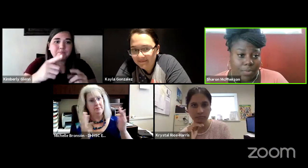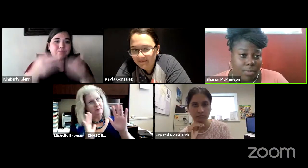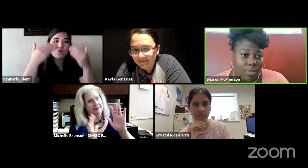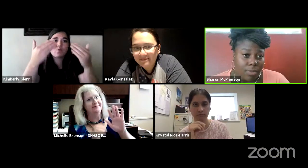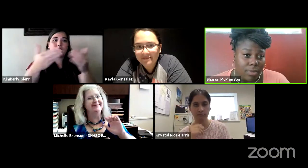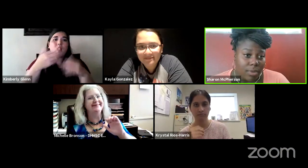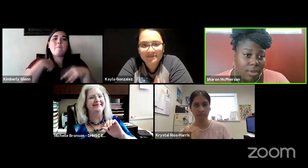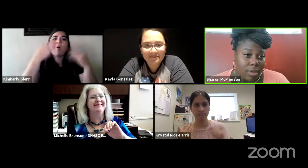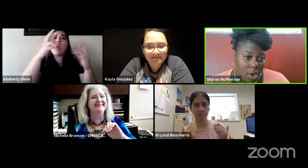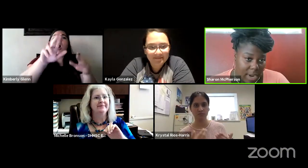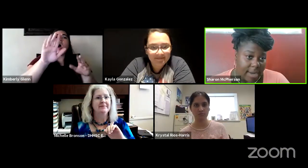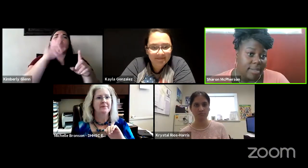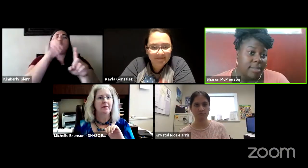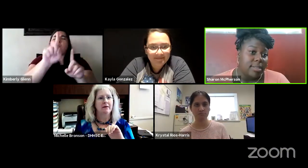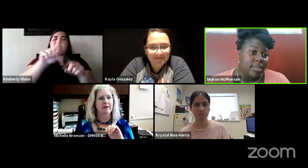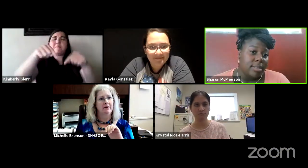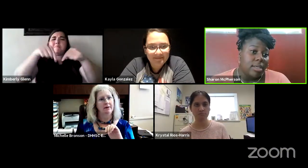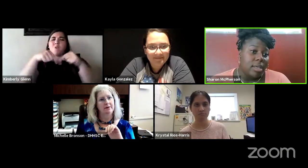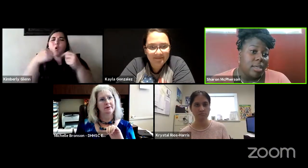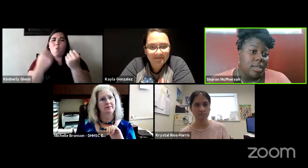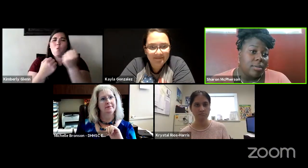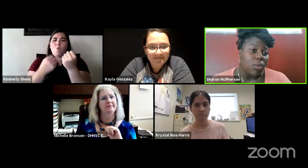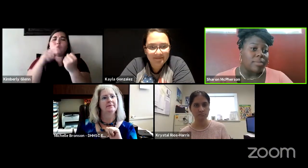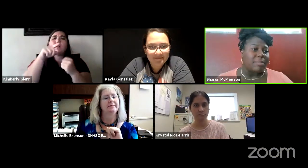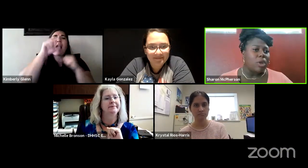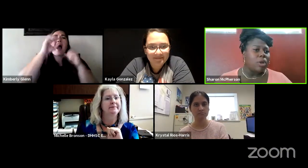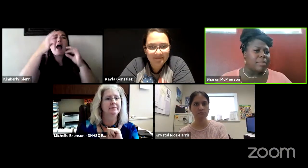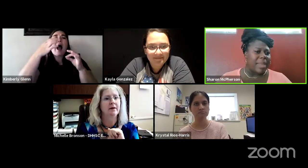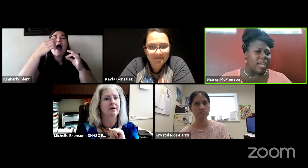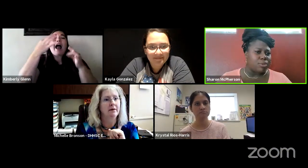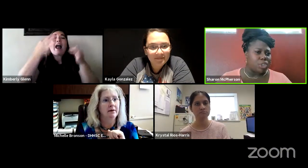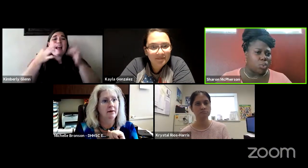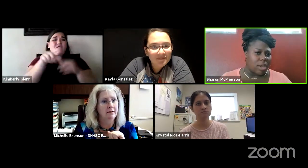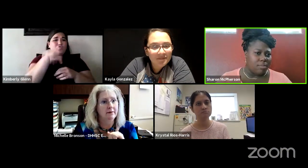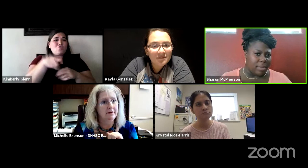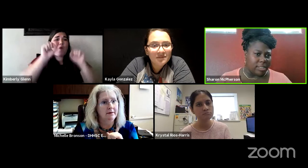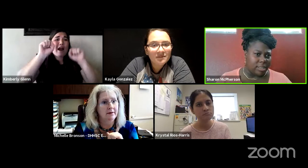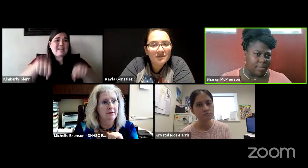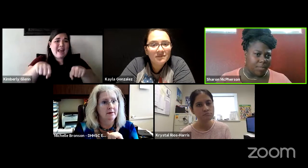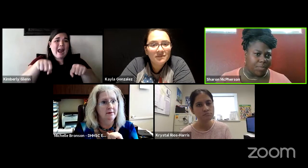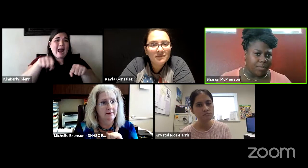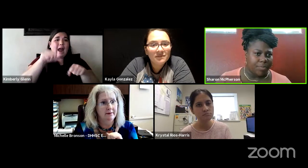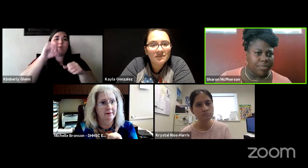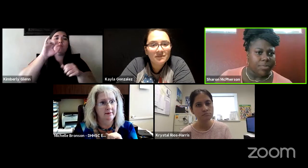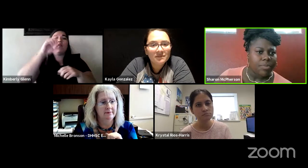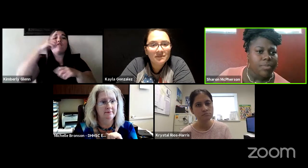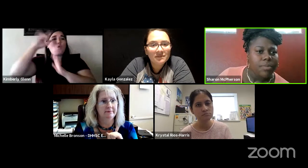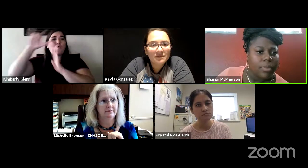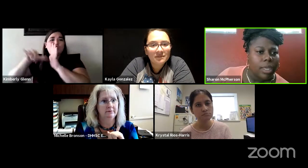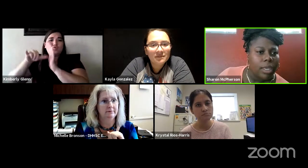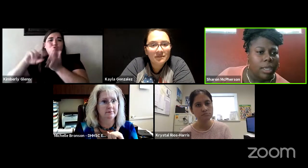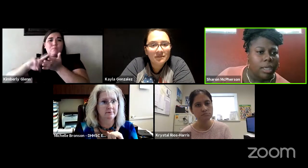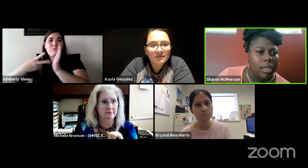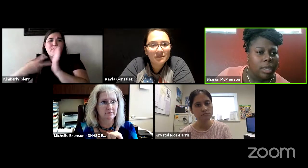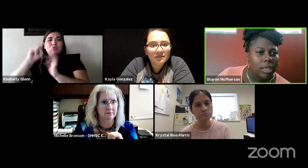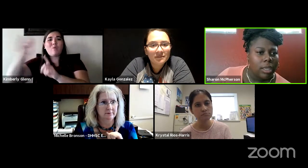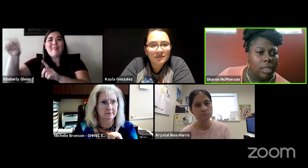Michelle. Go ahead. Well, let me back up just one moment.